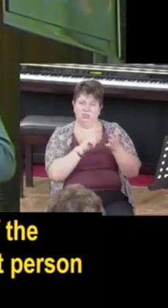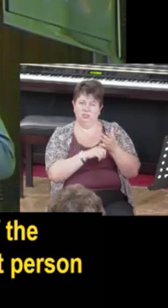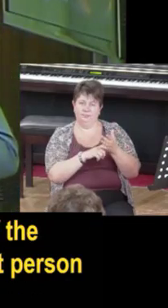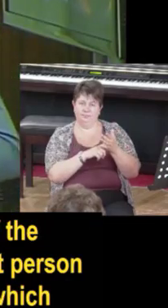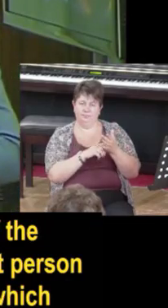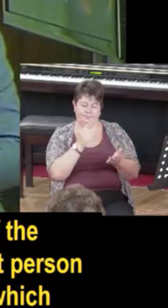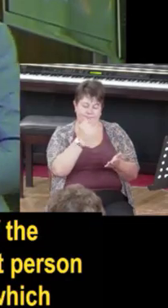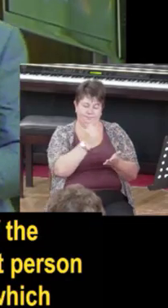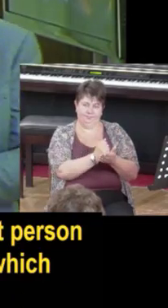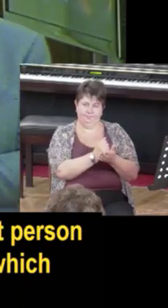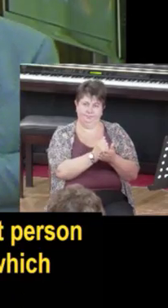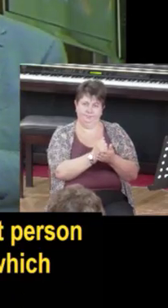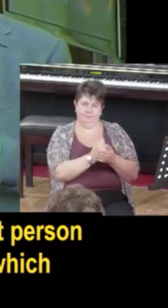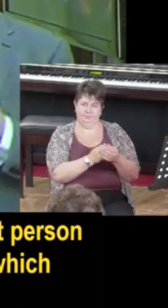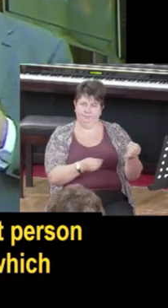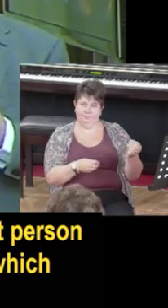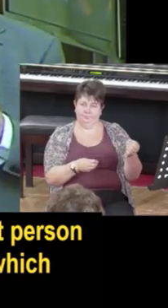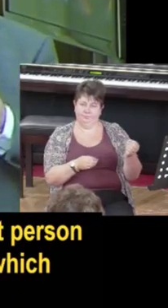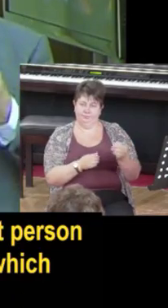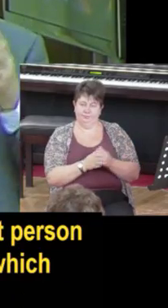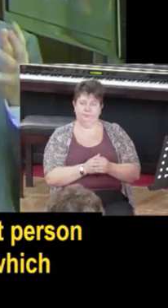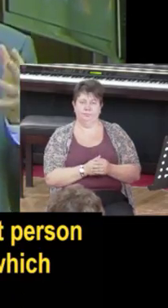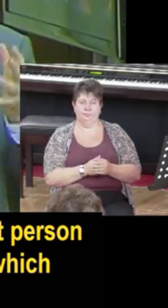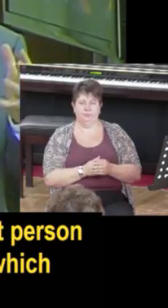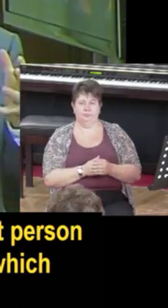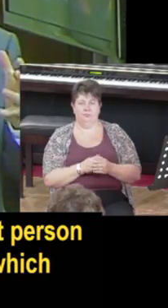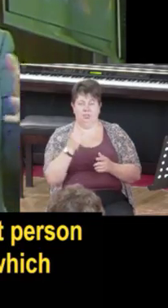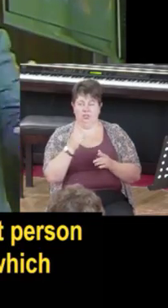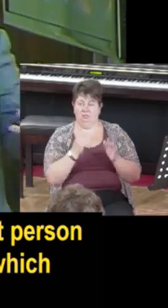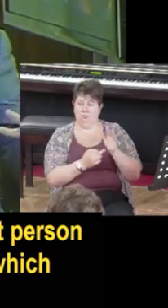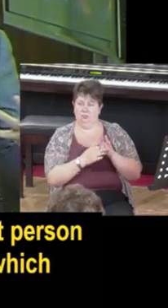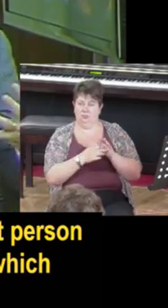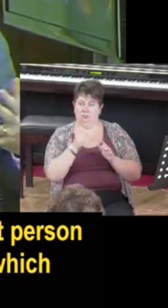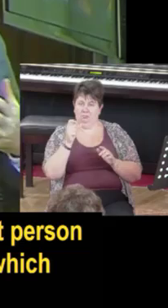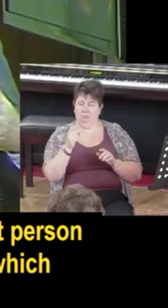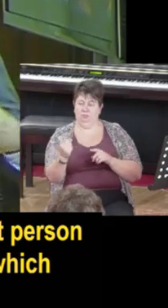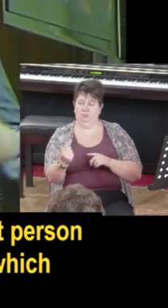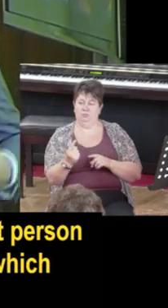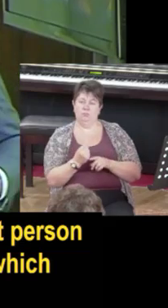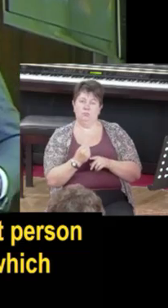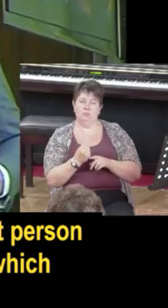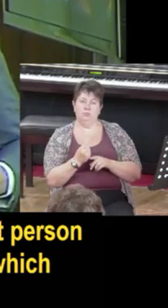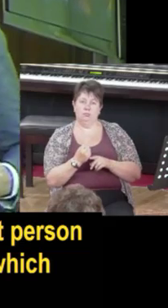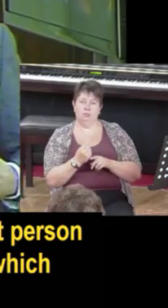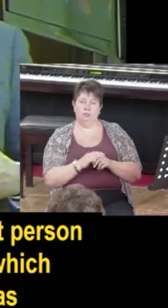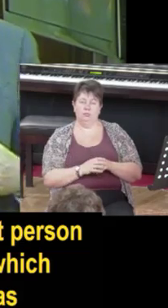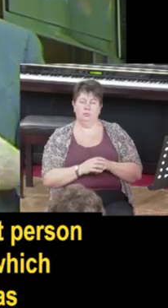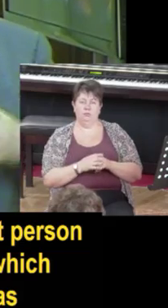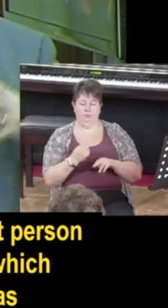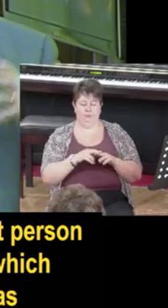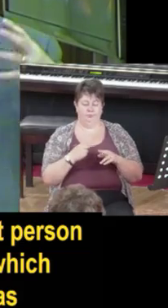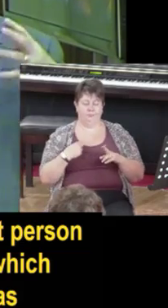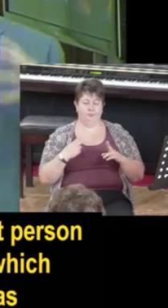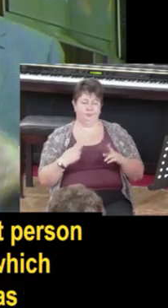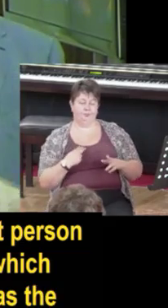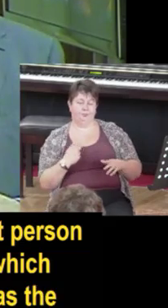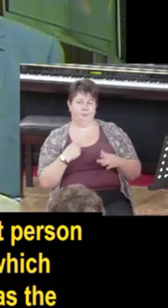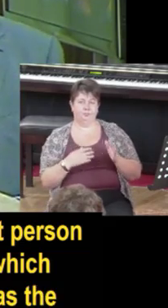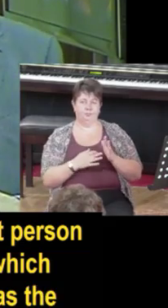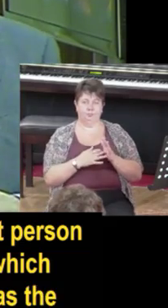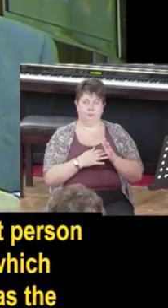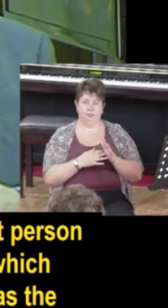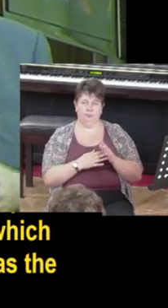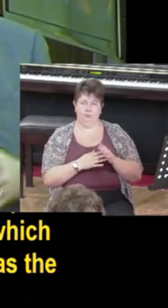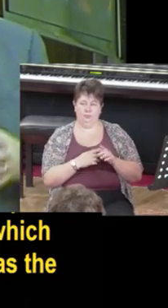actually. But as that important person had their subjects approach them, the subjects would bow